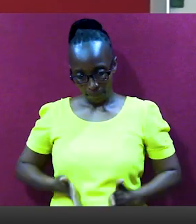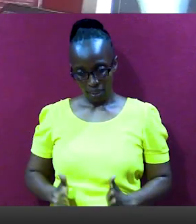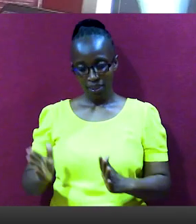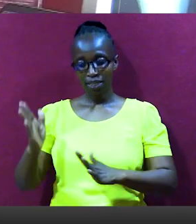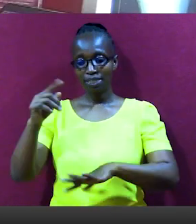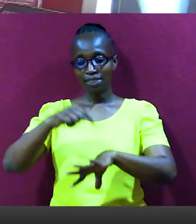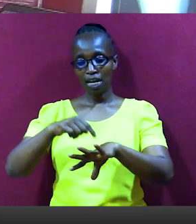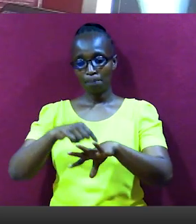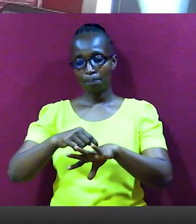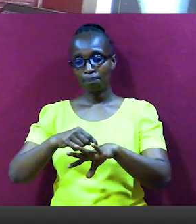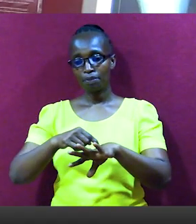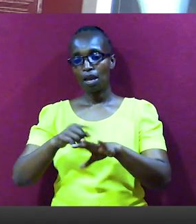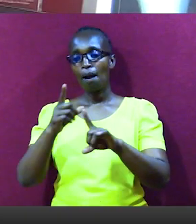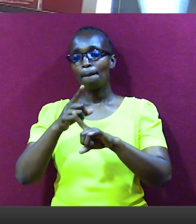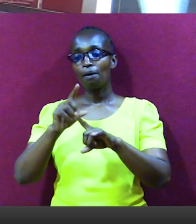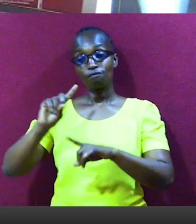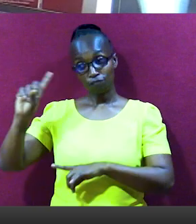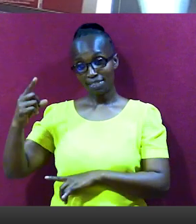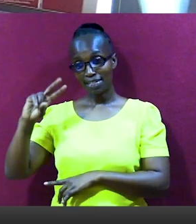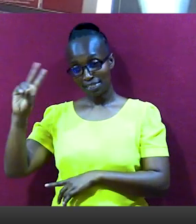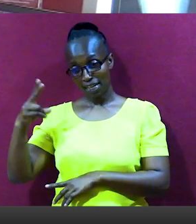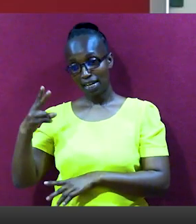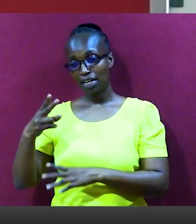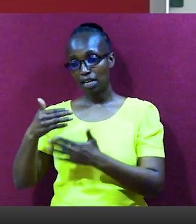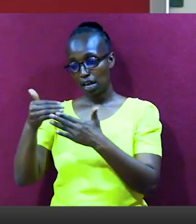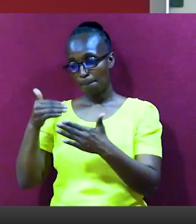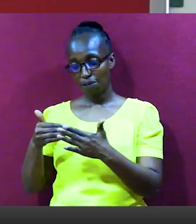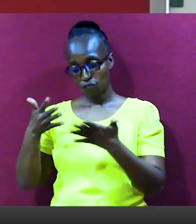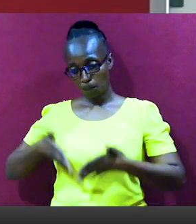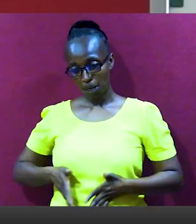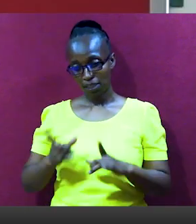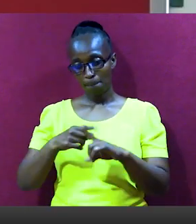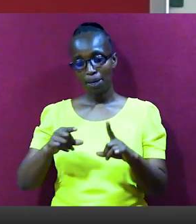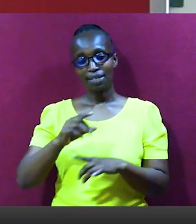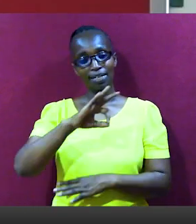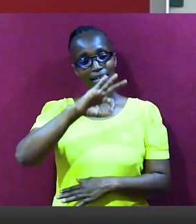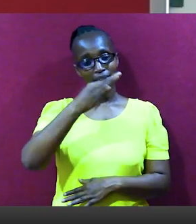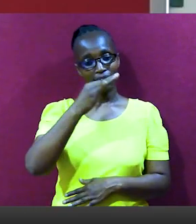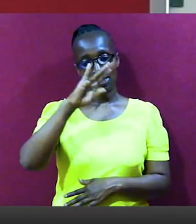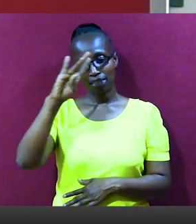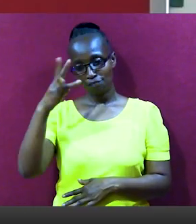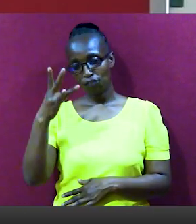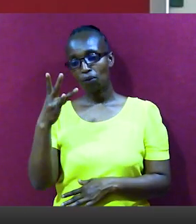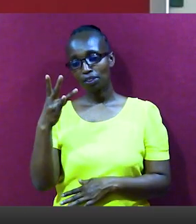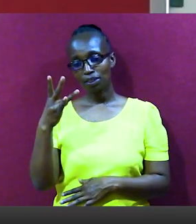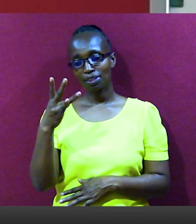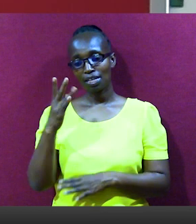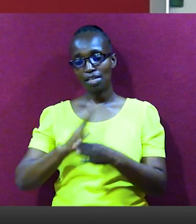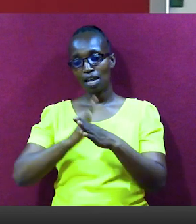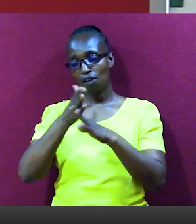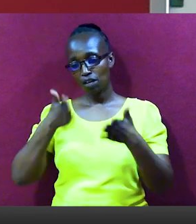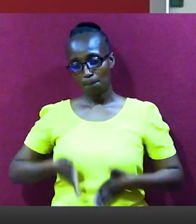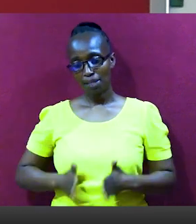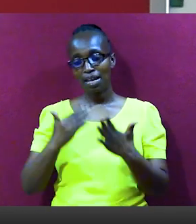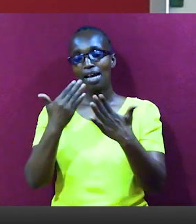at the time of birth or just after being born. The first and the fourth type tend to present later. You may find that maybe a child will